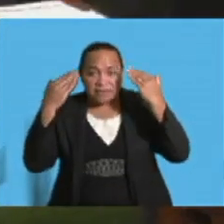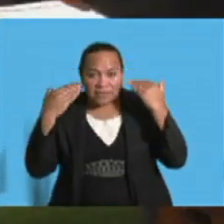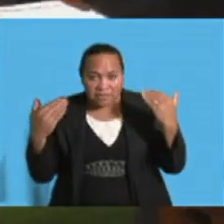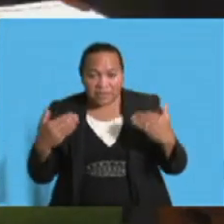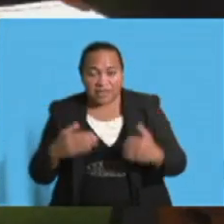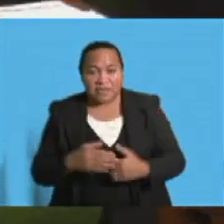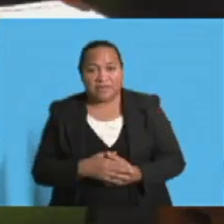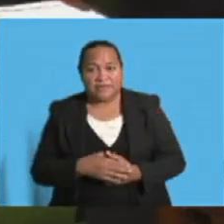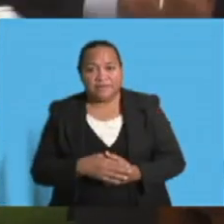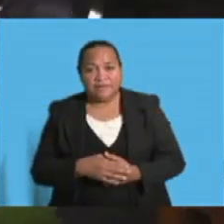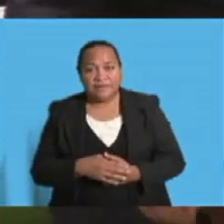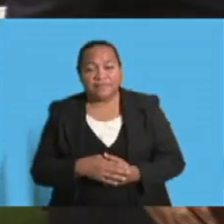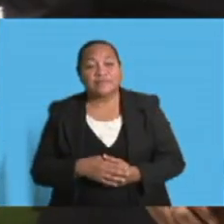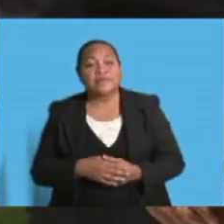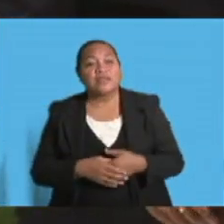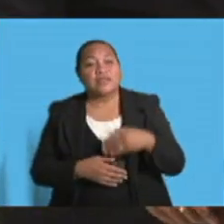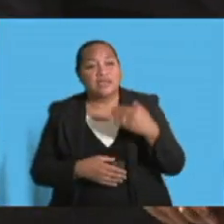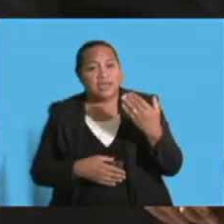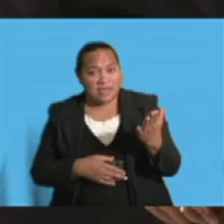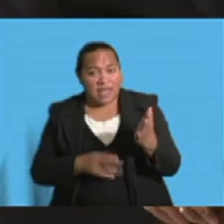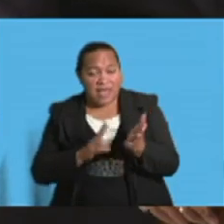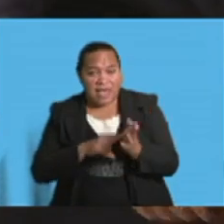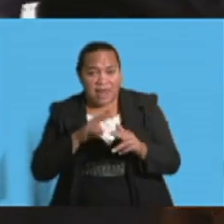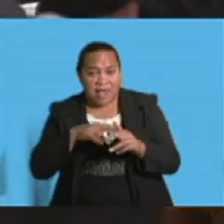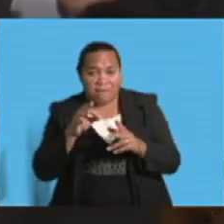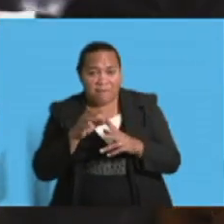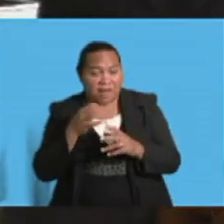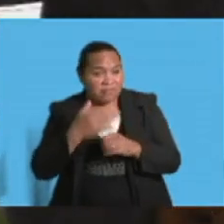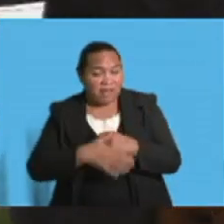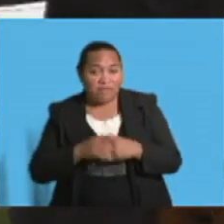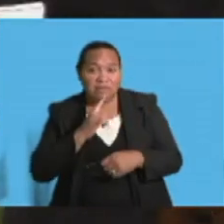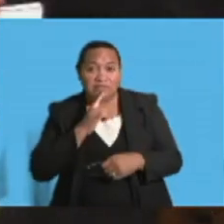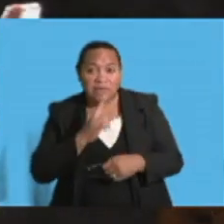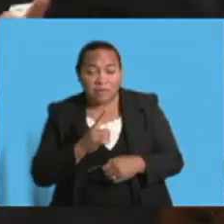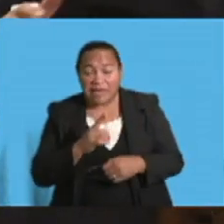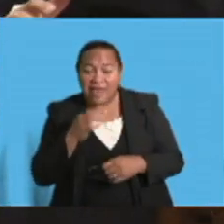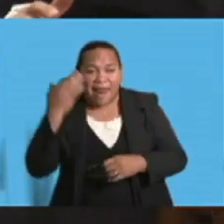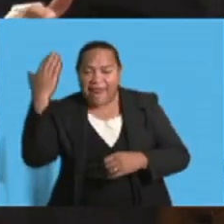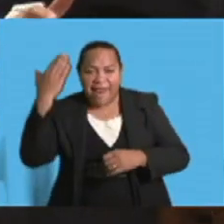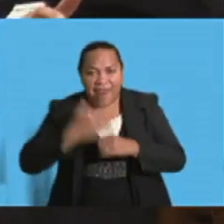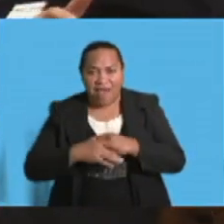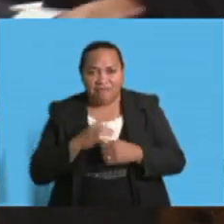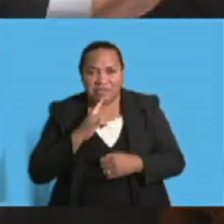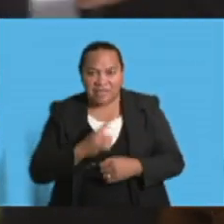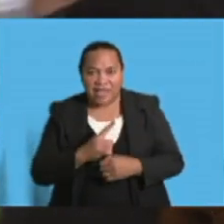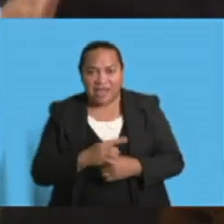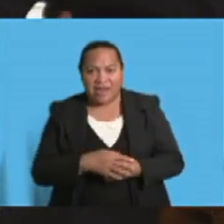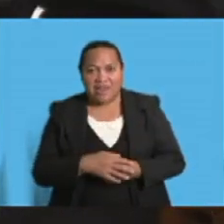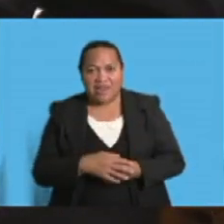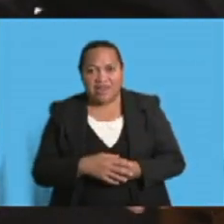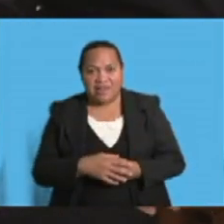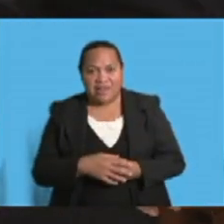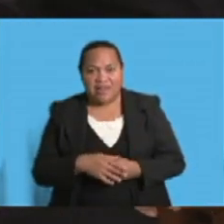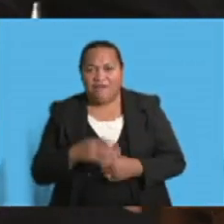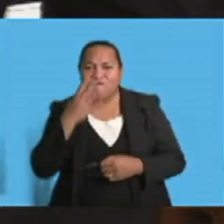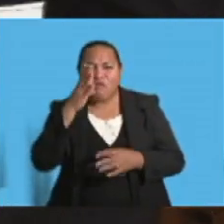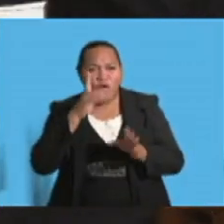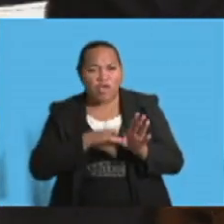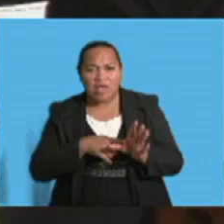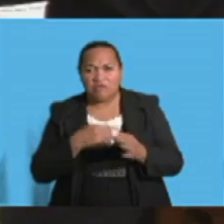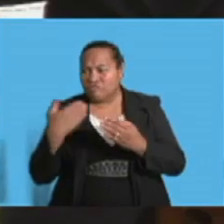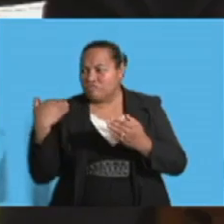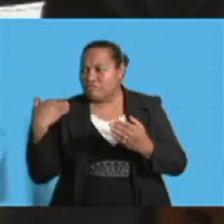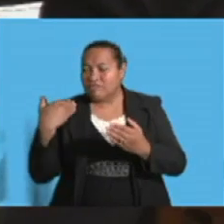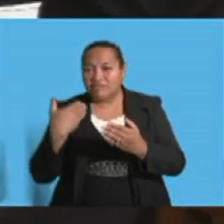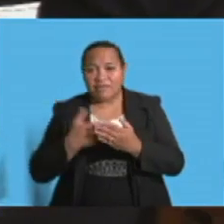what the NFP also failed to mention, Madam Speaker, and they have never said this, never in the 4 years have said this, that